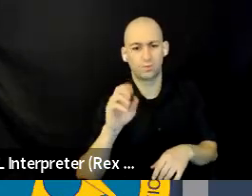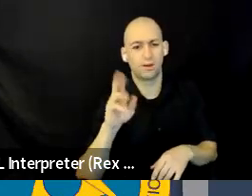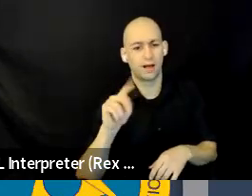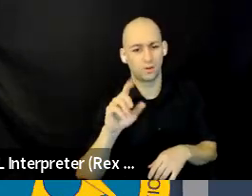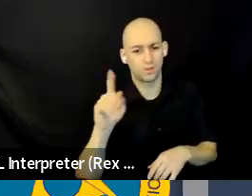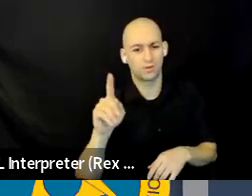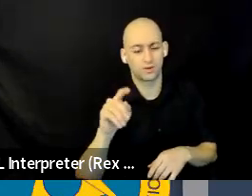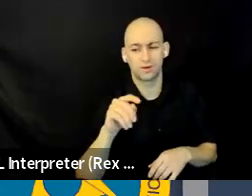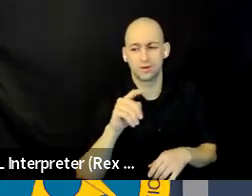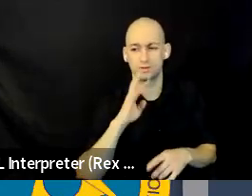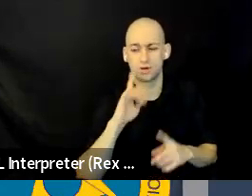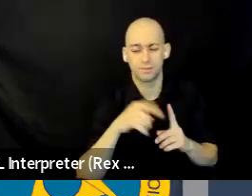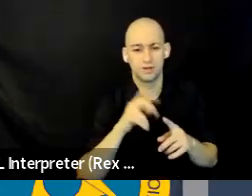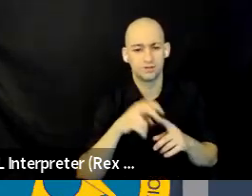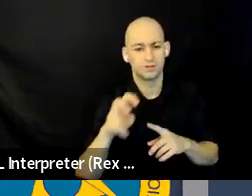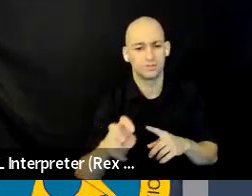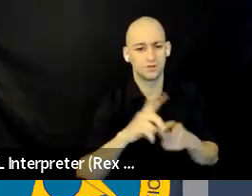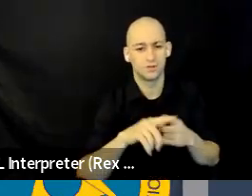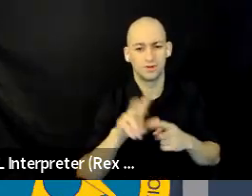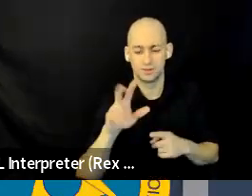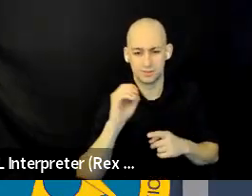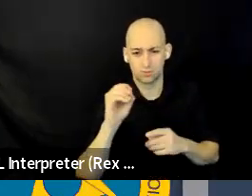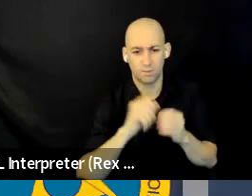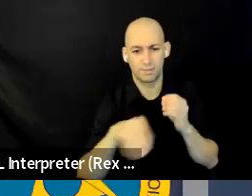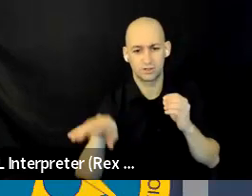the transition to zero-emission vehicles,